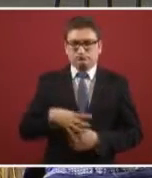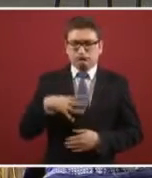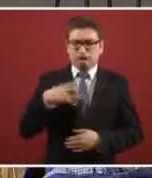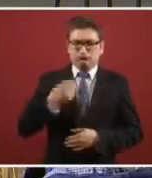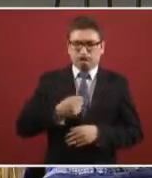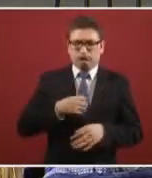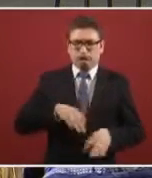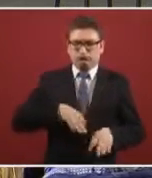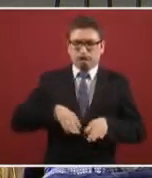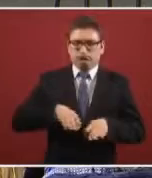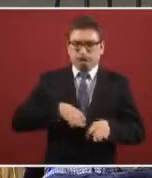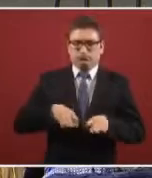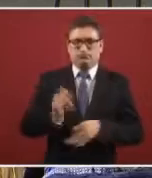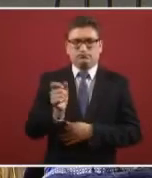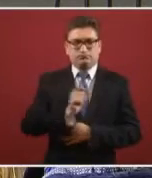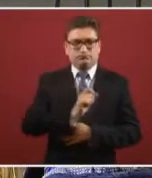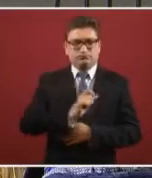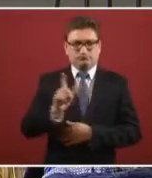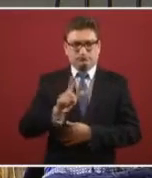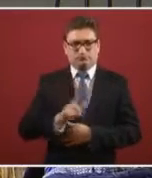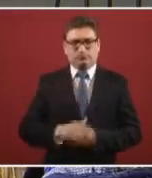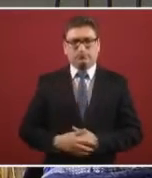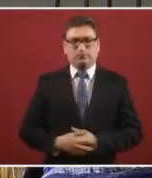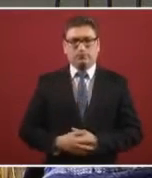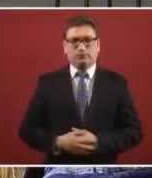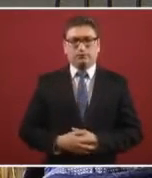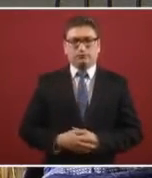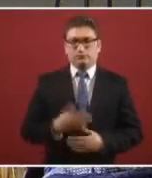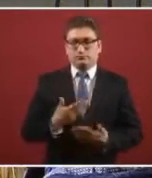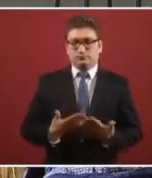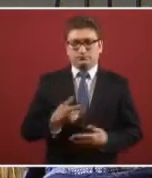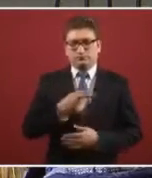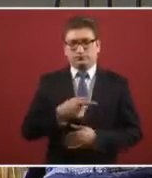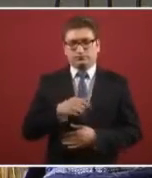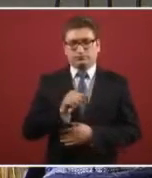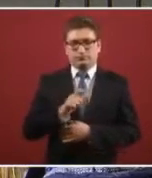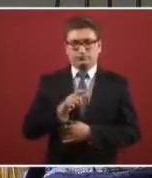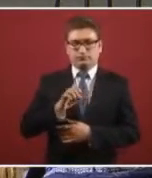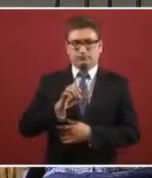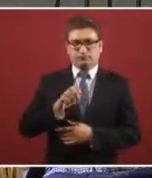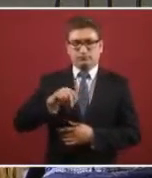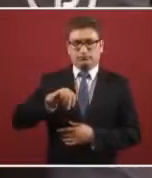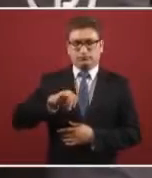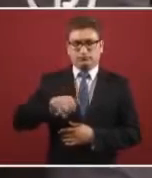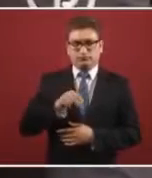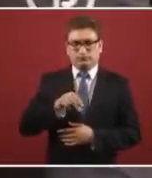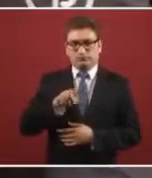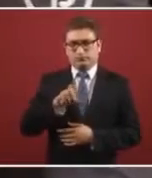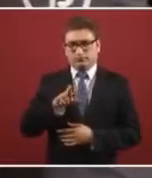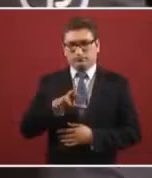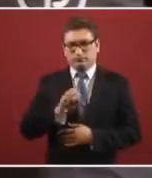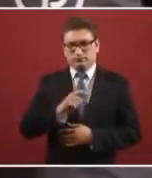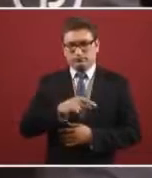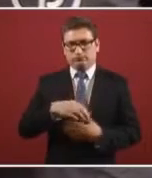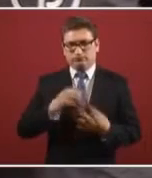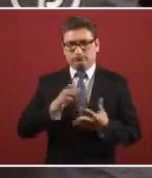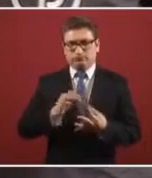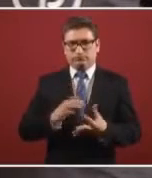manera profesional and we are working y in a ahora professional Alejandro way. And now informarnos Alexander will inform us. y